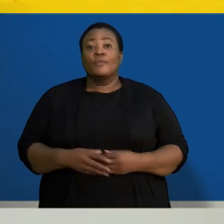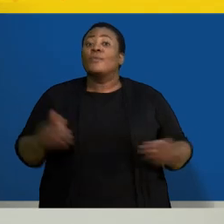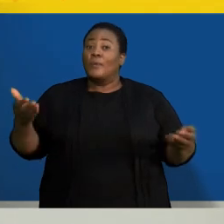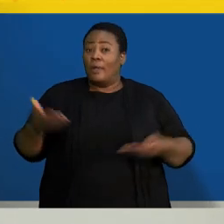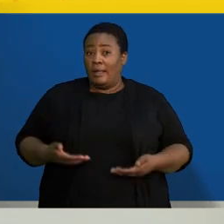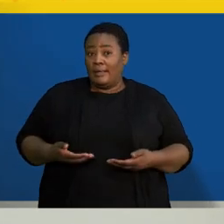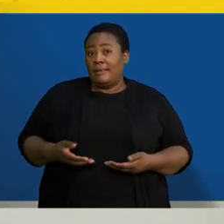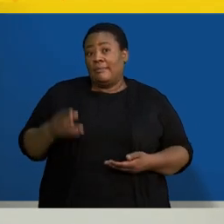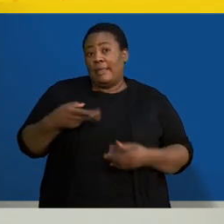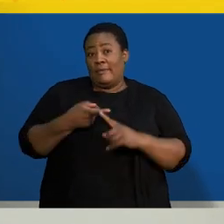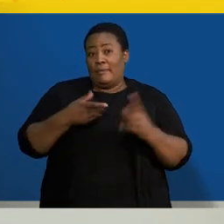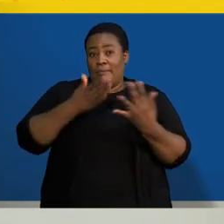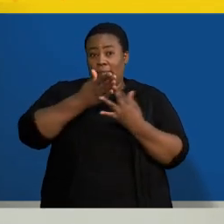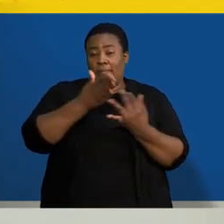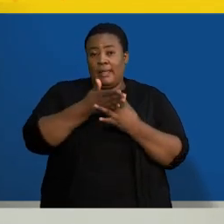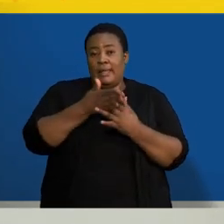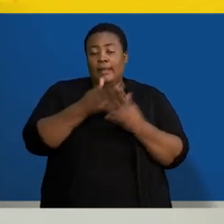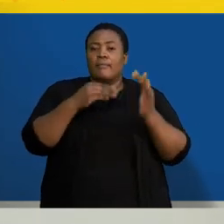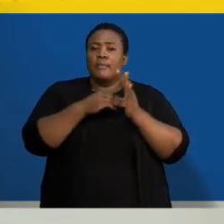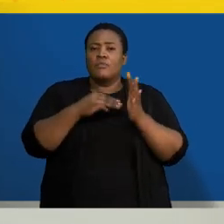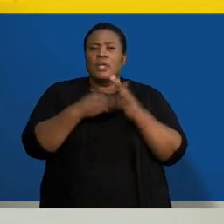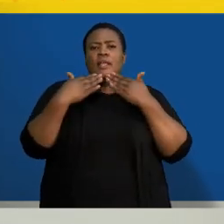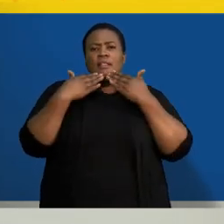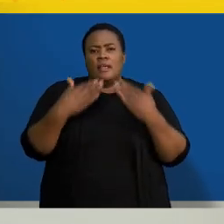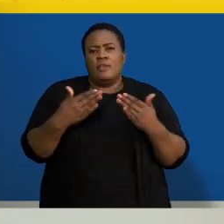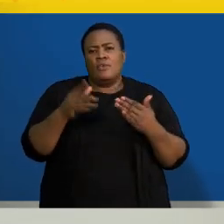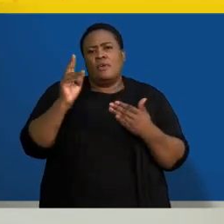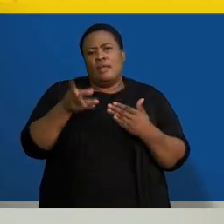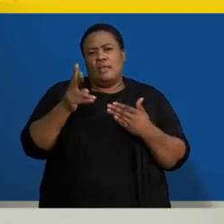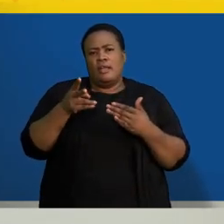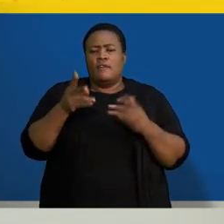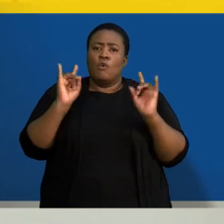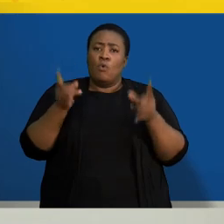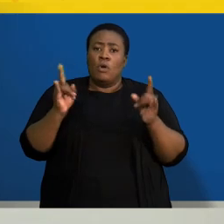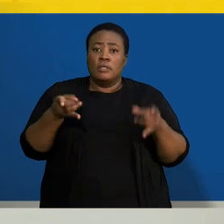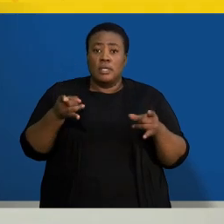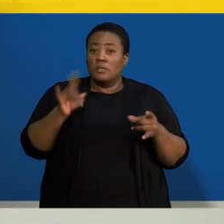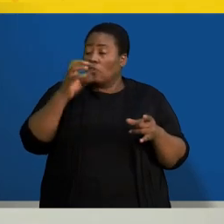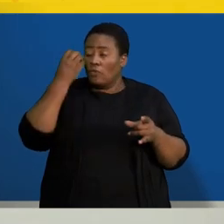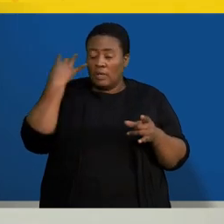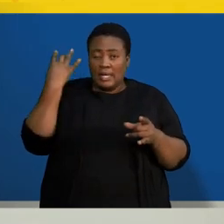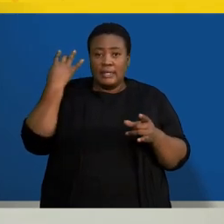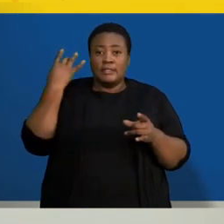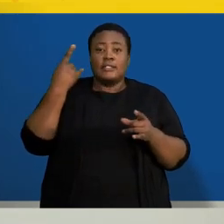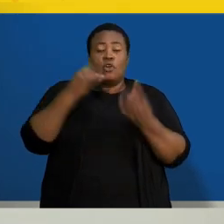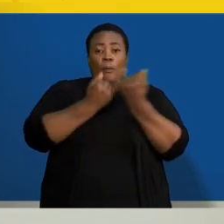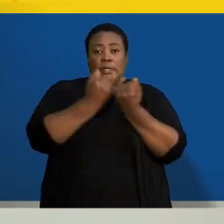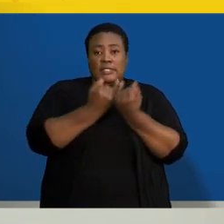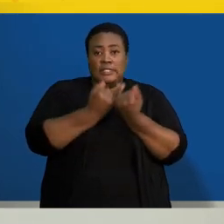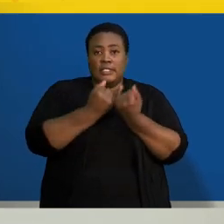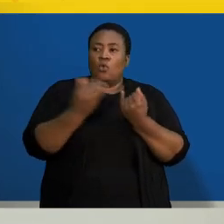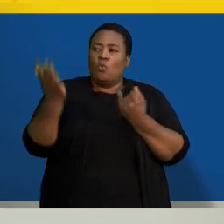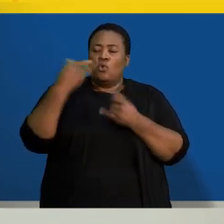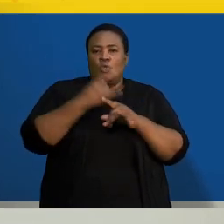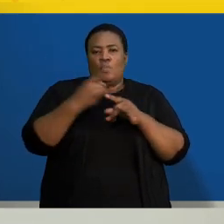Welcome back from the break, Matrix. Thank you so much for tuning in. Don't forget to enter that competition #WazzoWinner on our